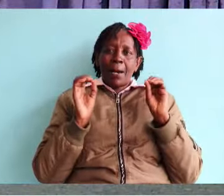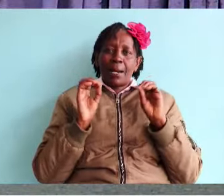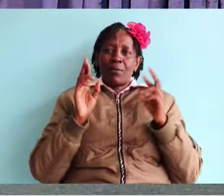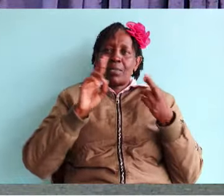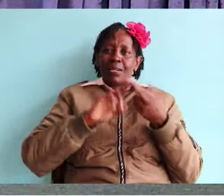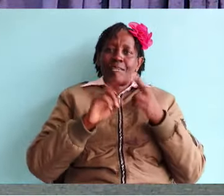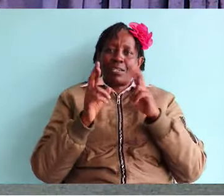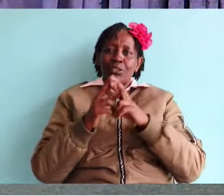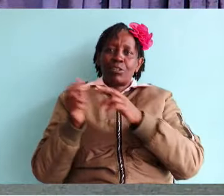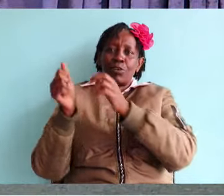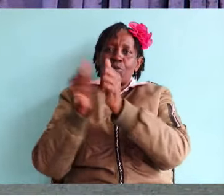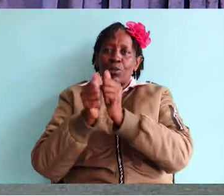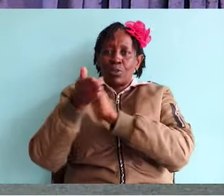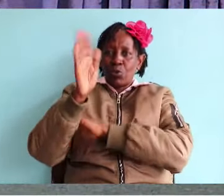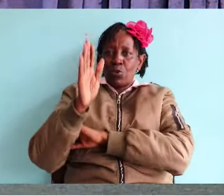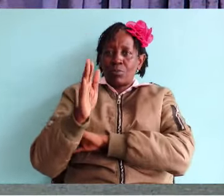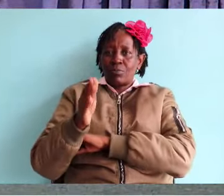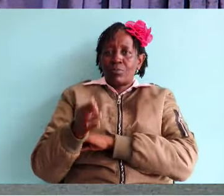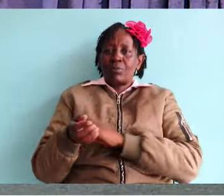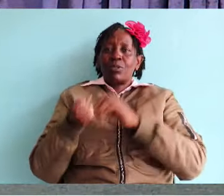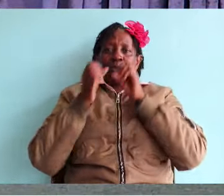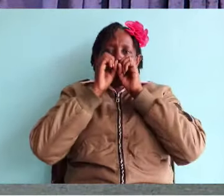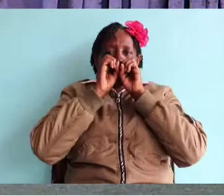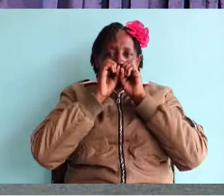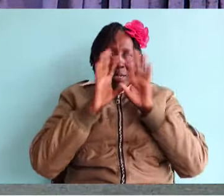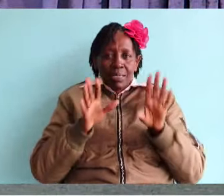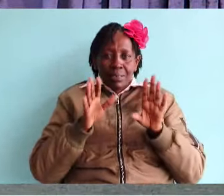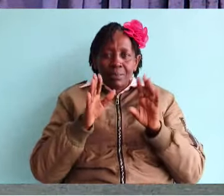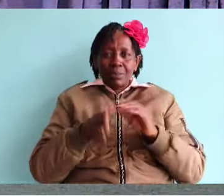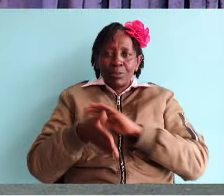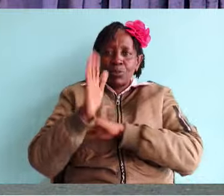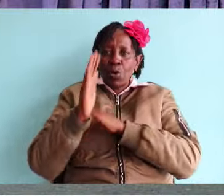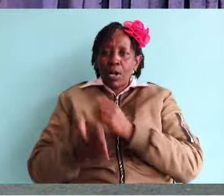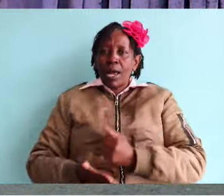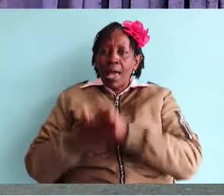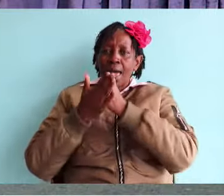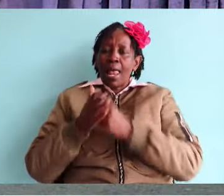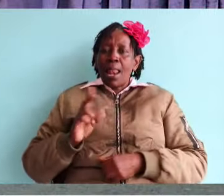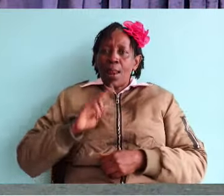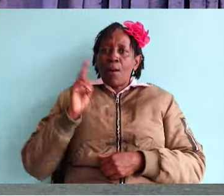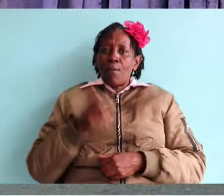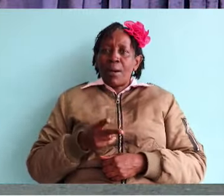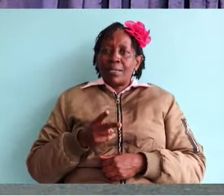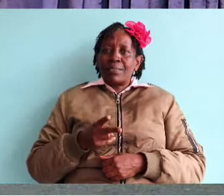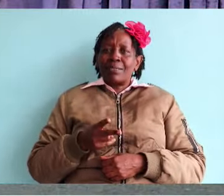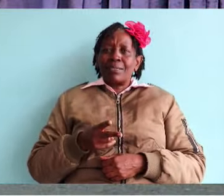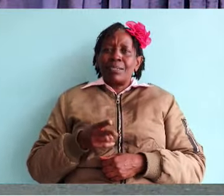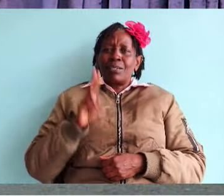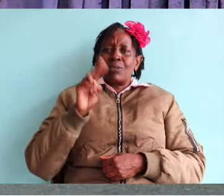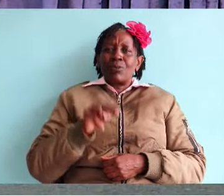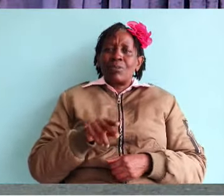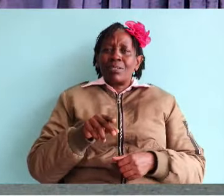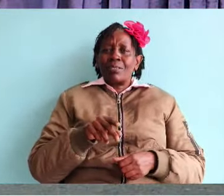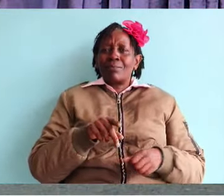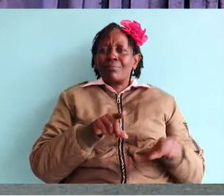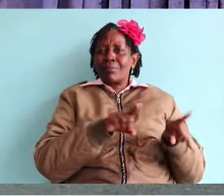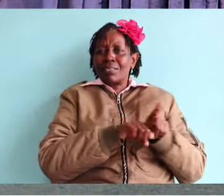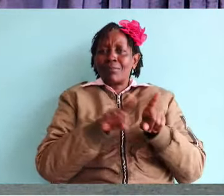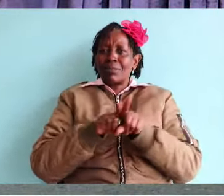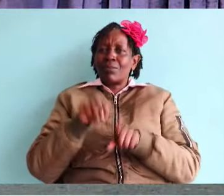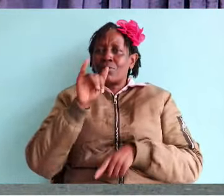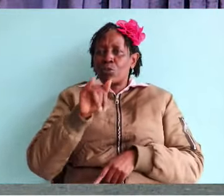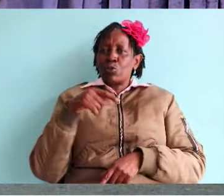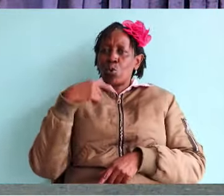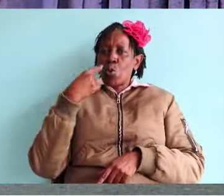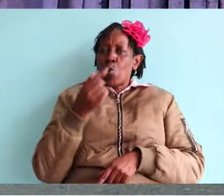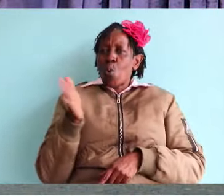God. May the Lord bless us and may the Lord help us that we will not be of those who shrink back, but of those who remain